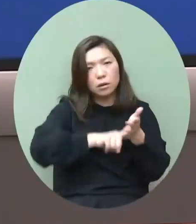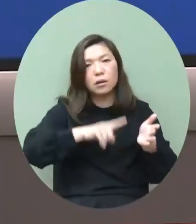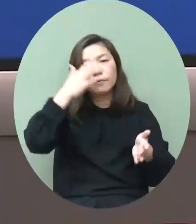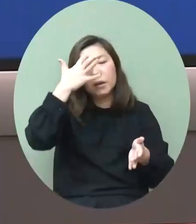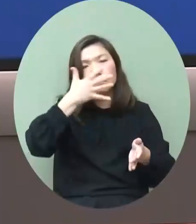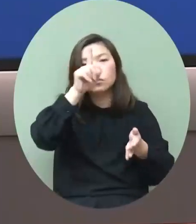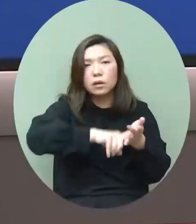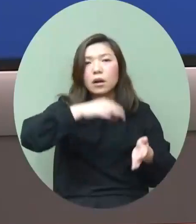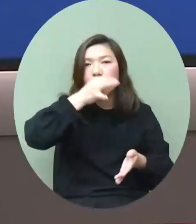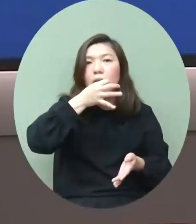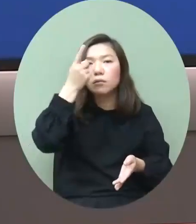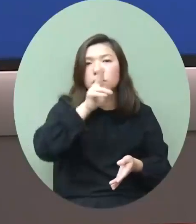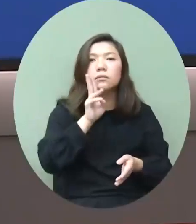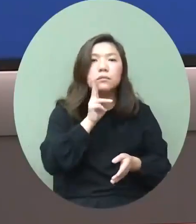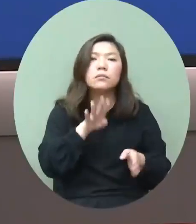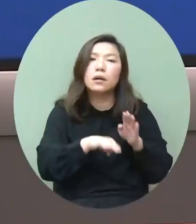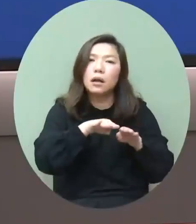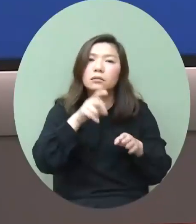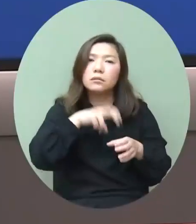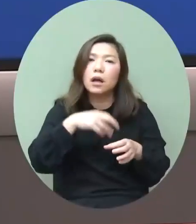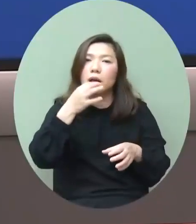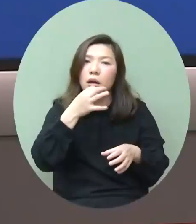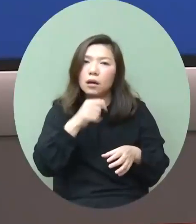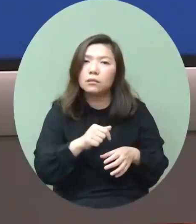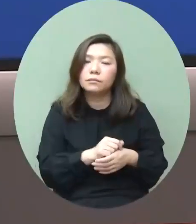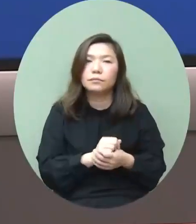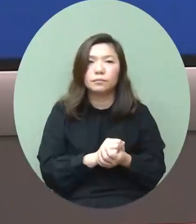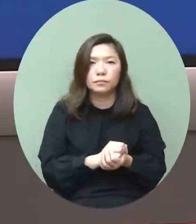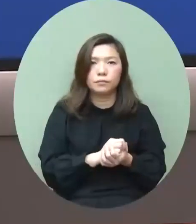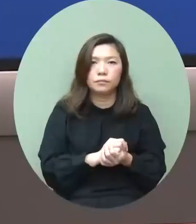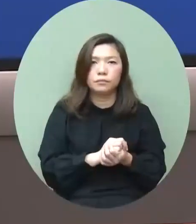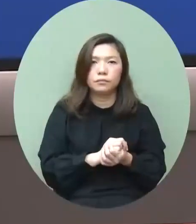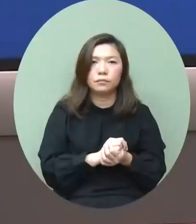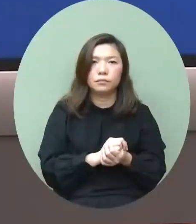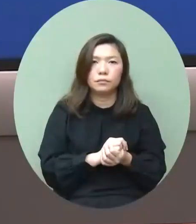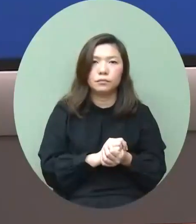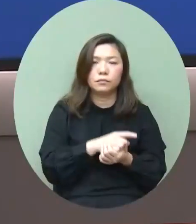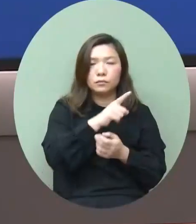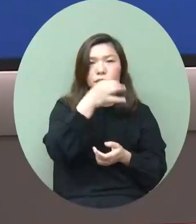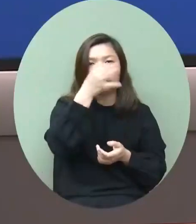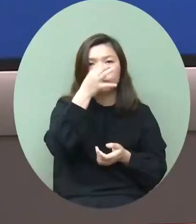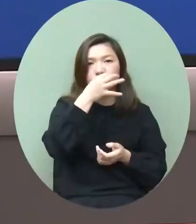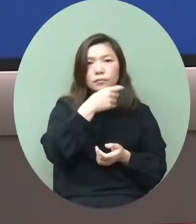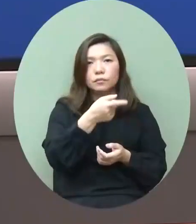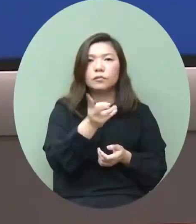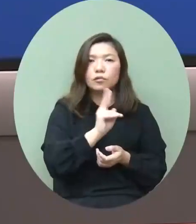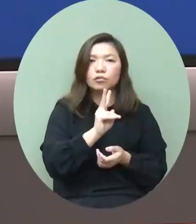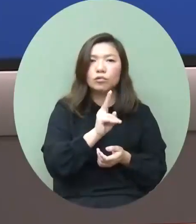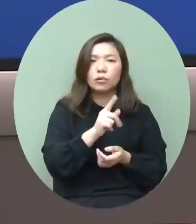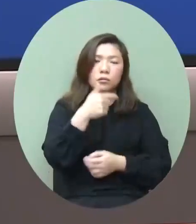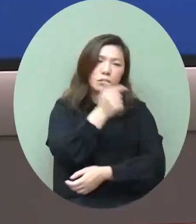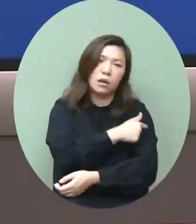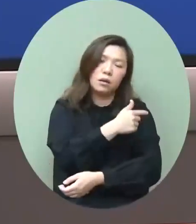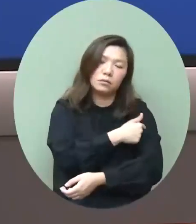the most effective means to prevent an infected person